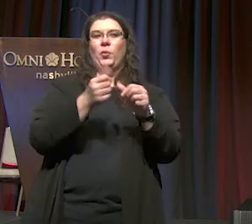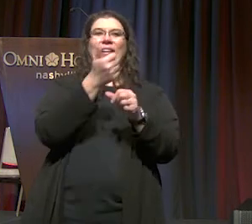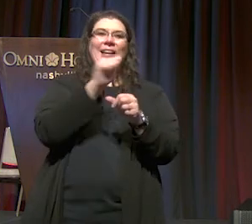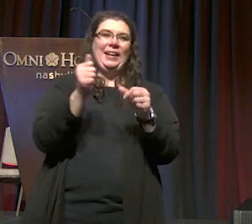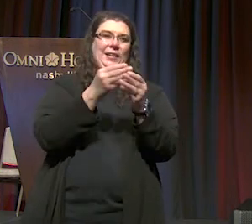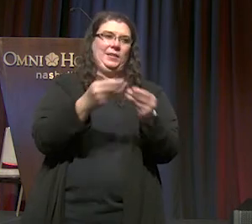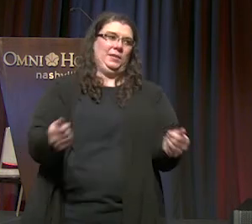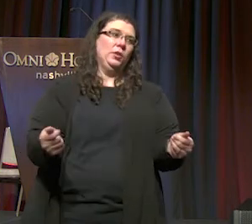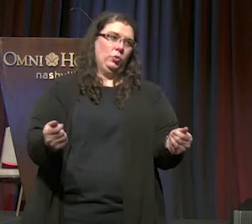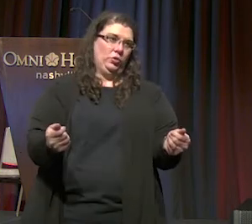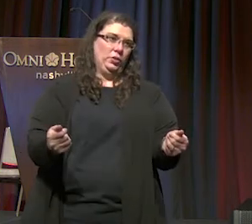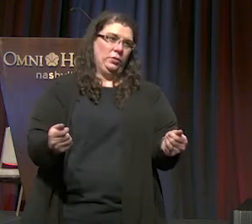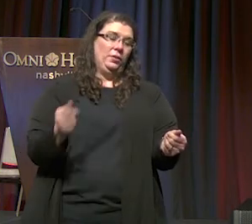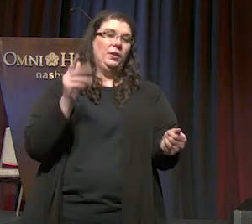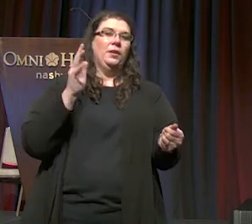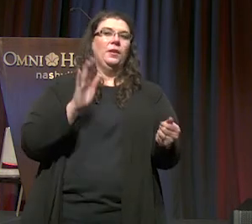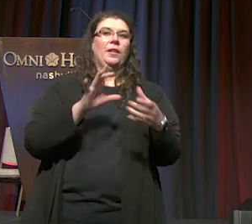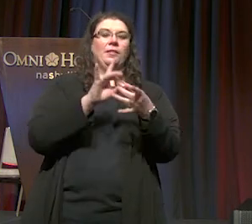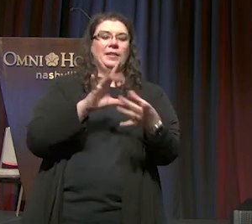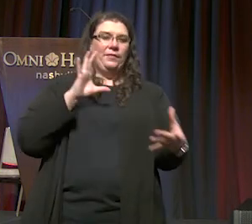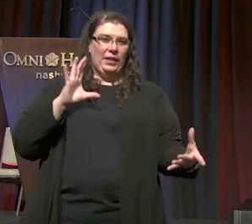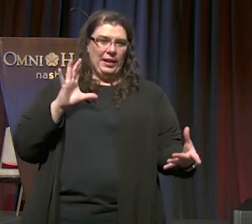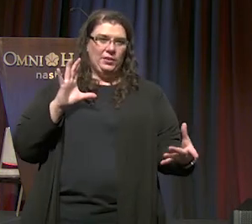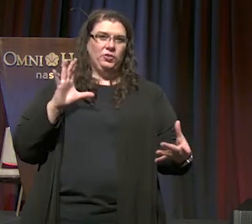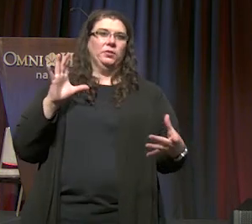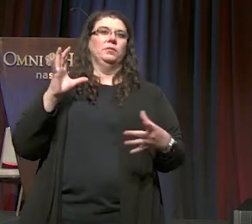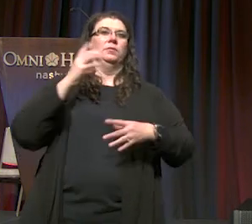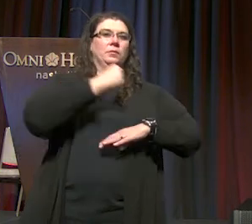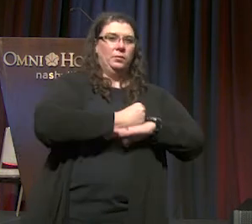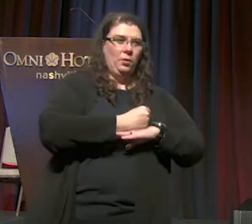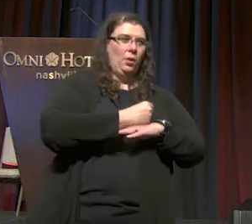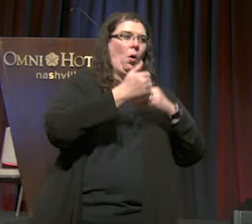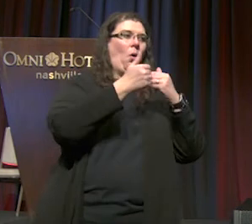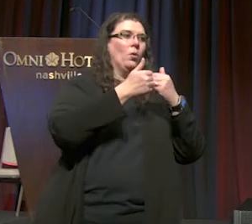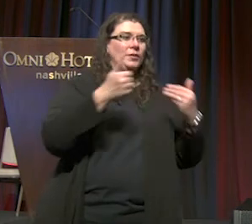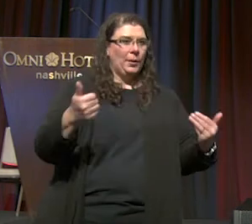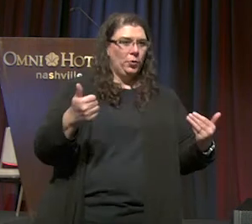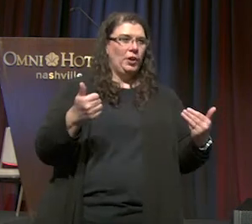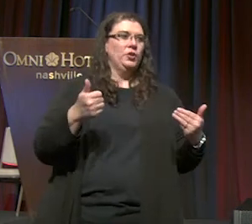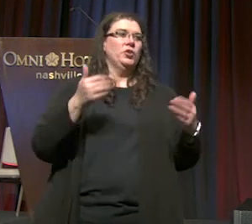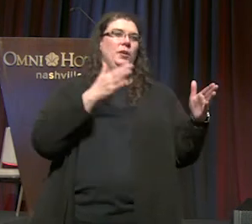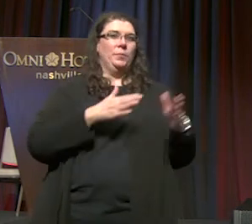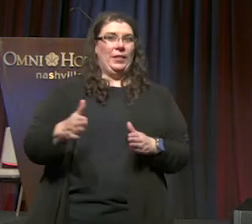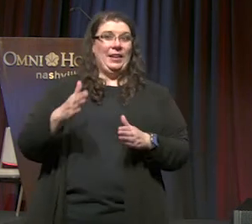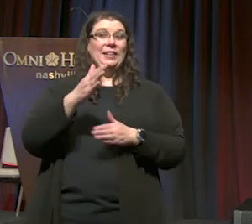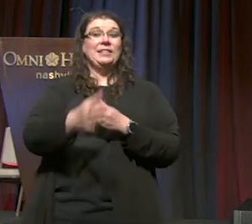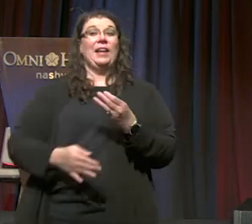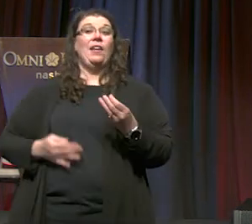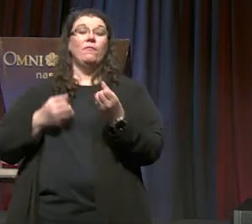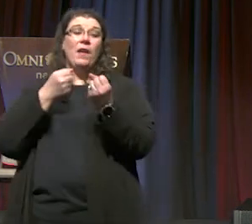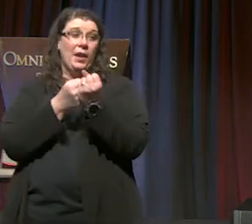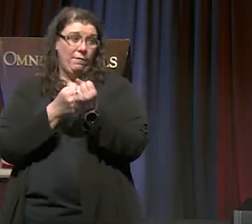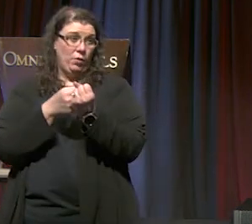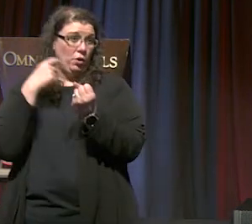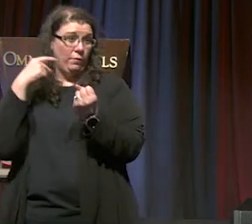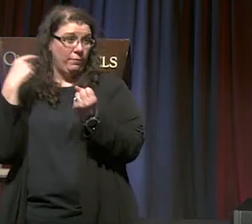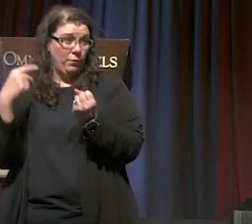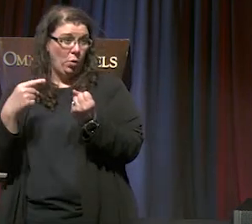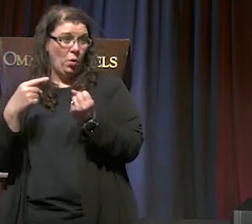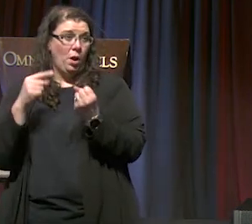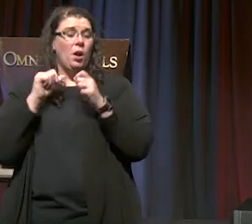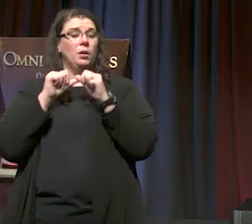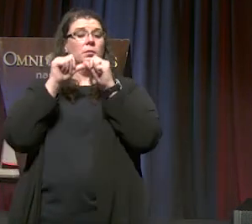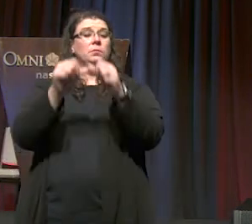dissolutions, disaffiliations, and separation plans in favor of preserving the unity